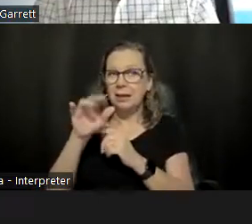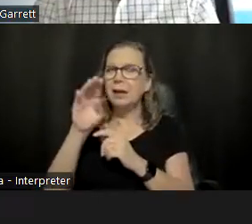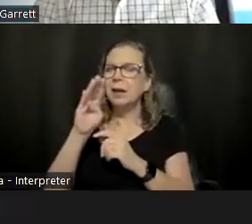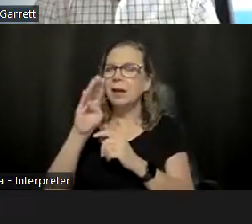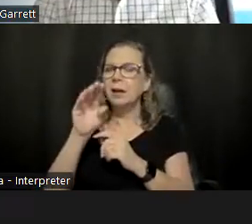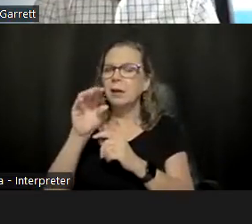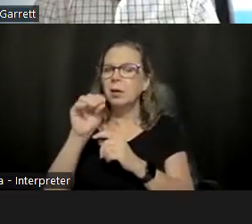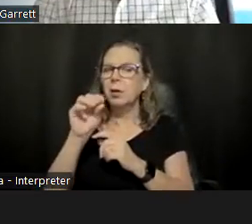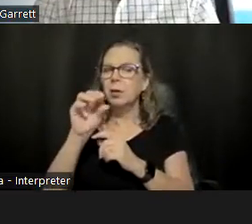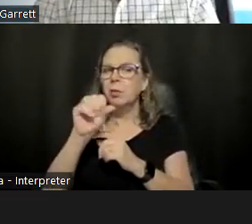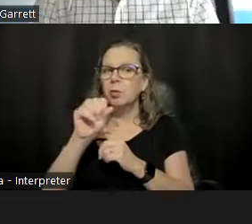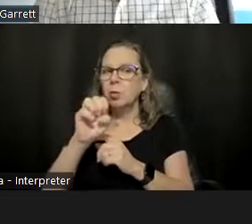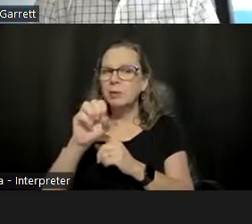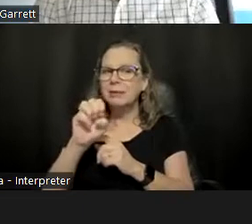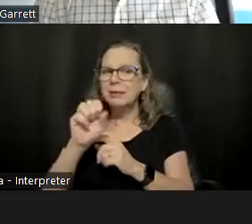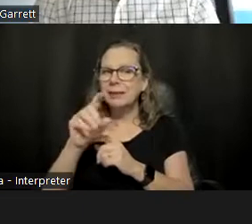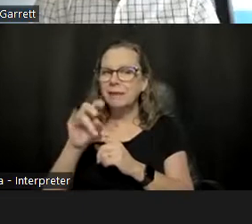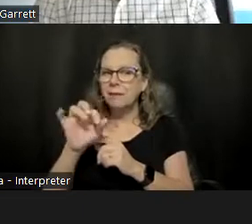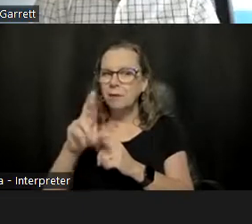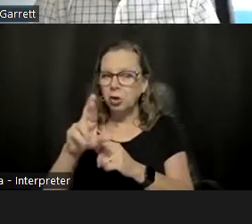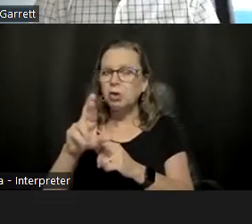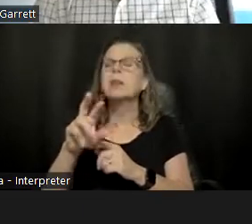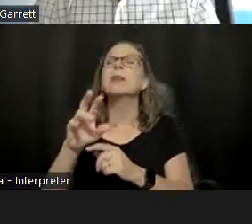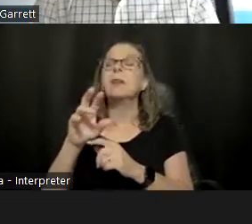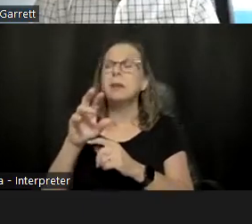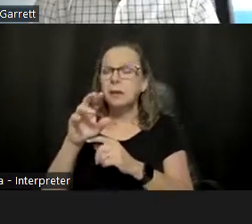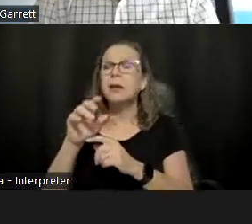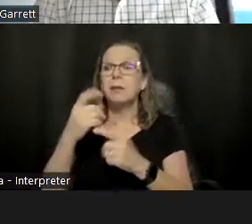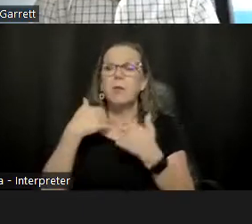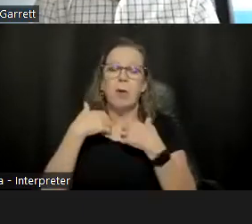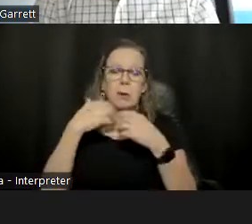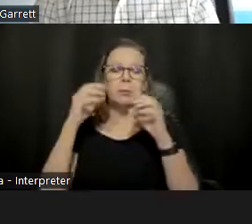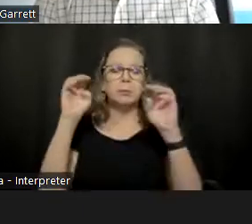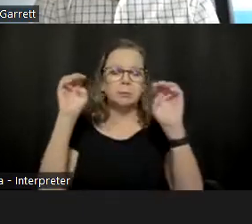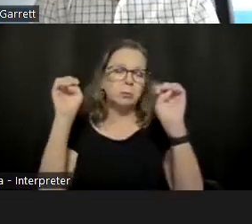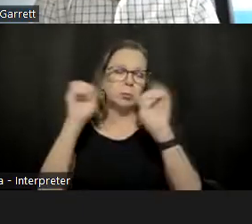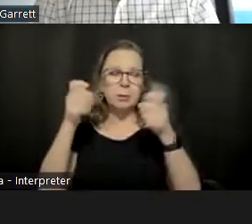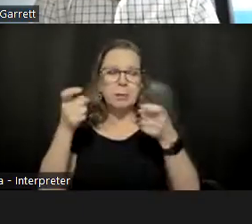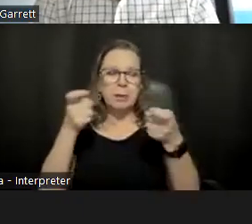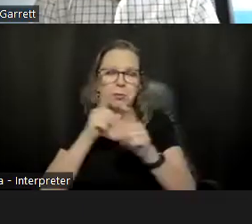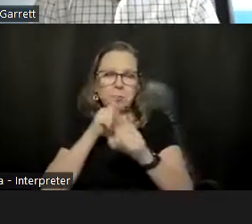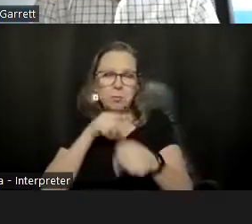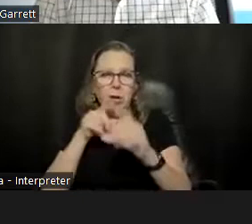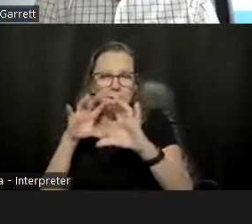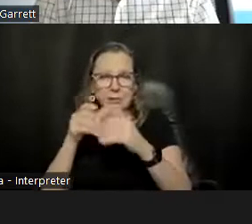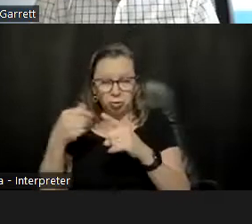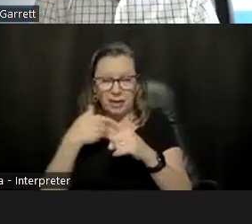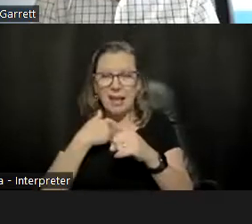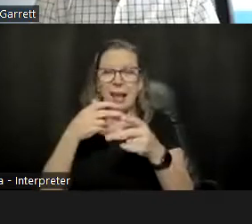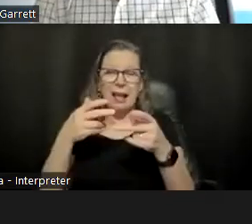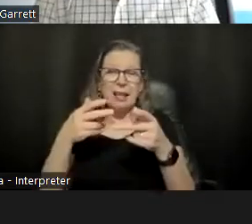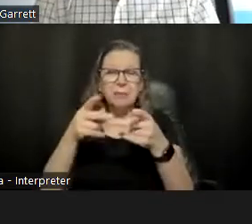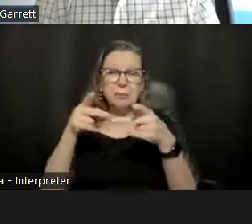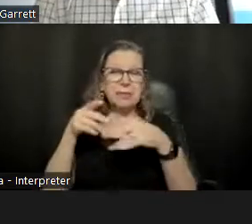Both-Sievert from our Office of Emergency Preparedness and Response does have a few positions opened